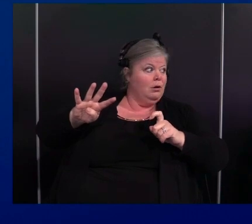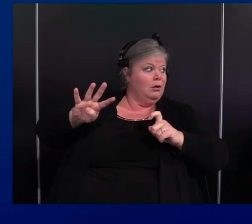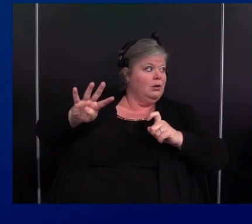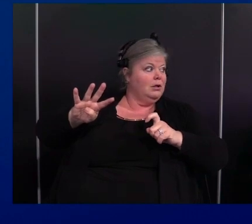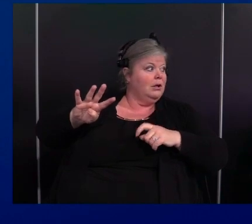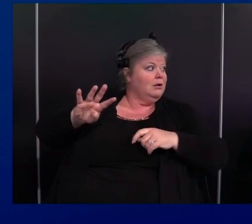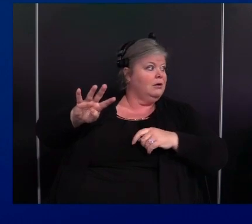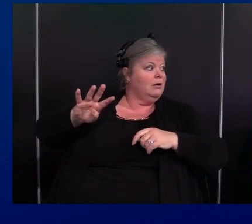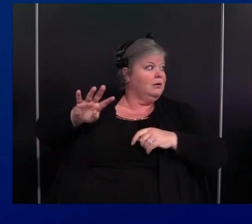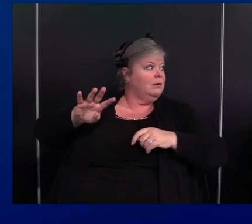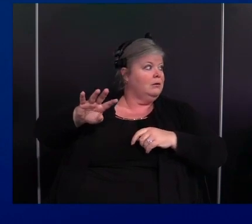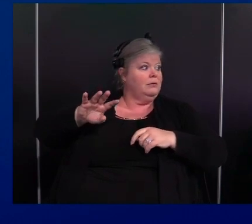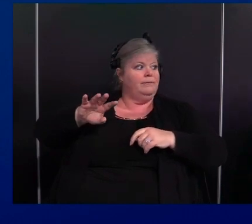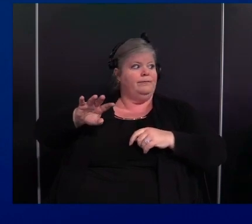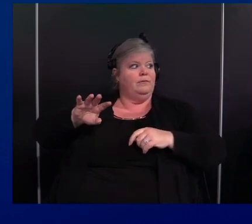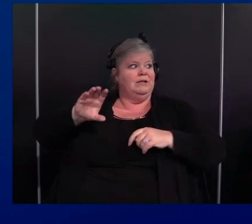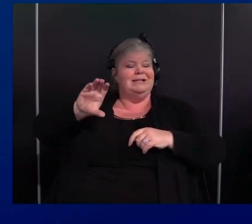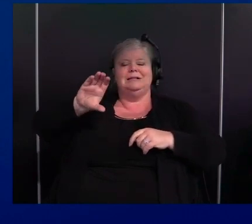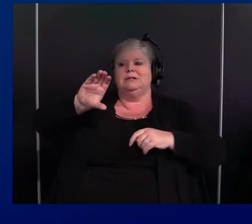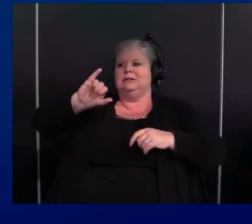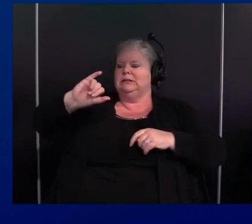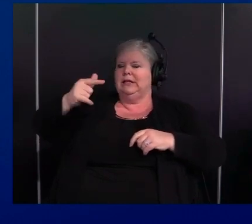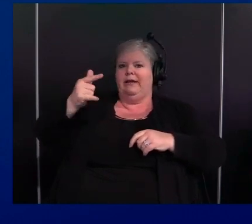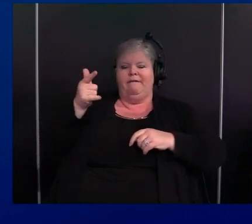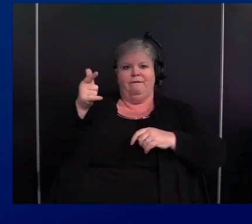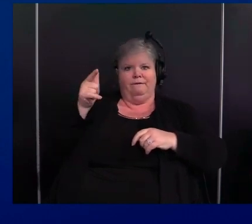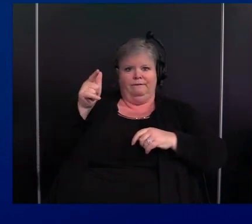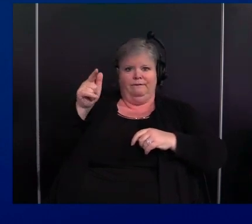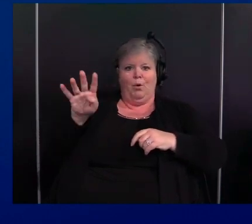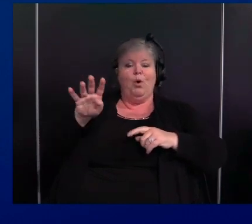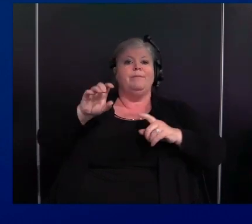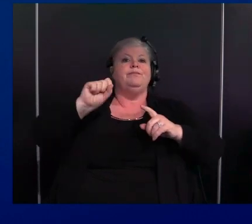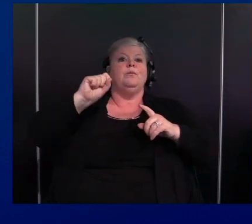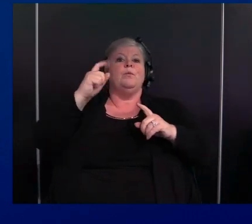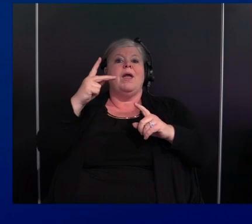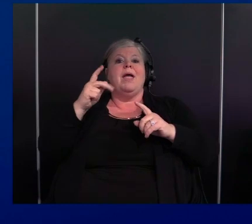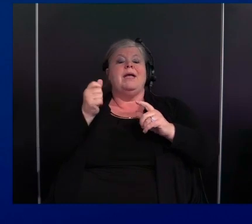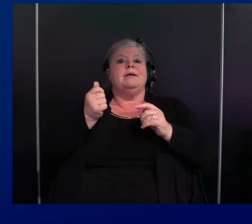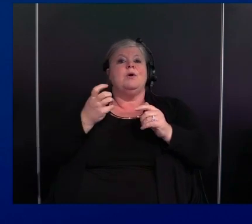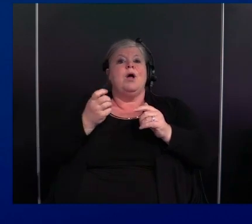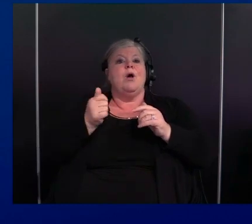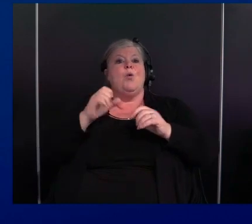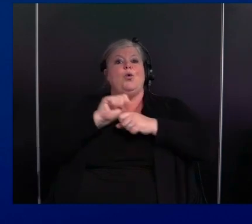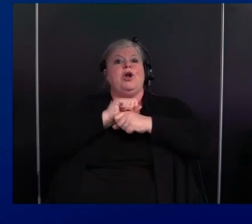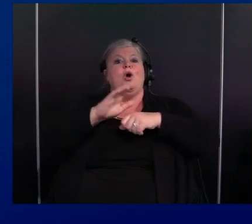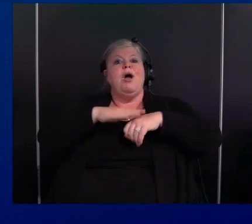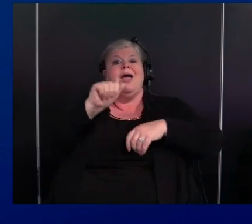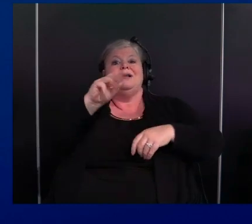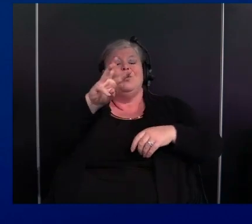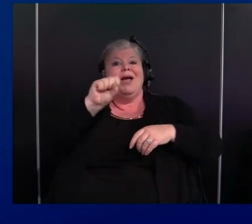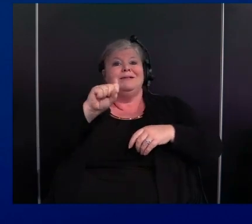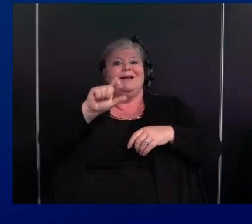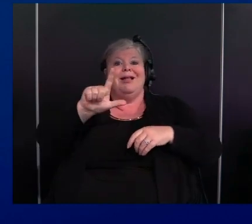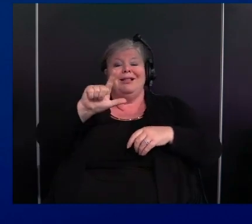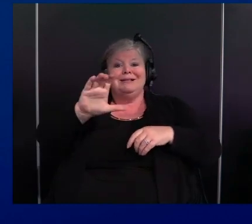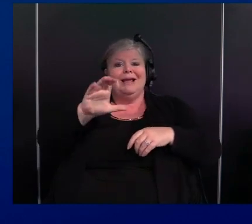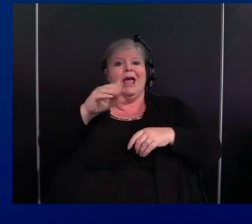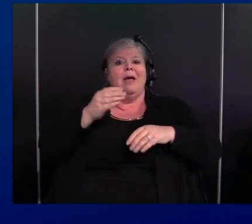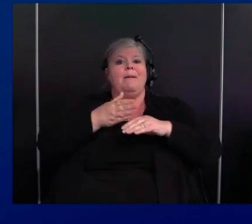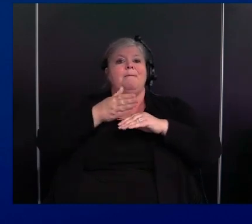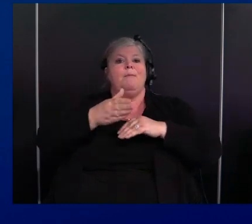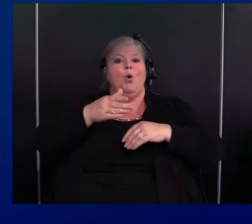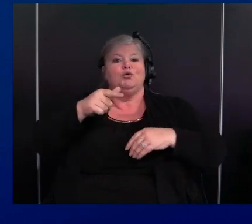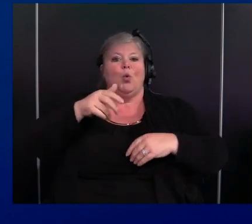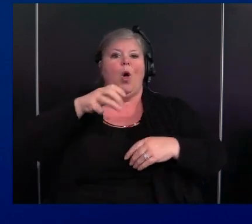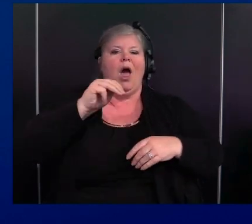we have some R&D in our cryptography space, especially the ones working on AWS LC and post-quantum, which we should talk about